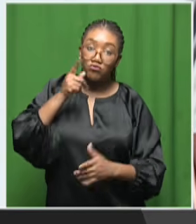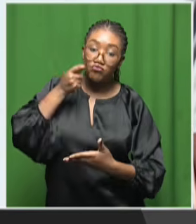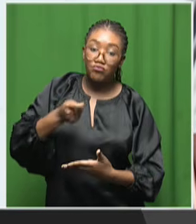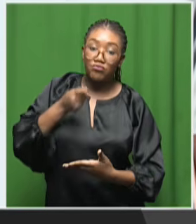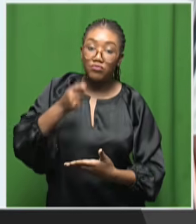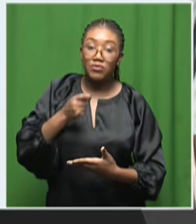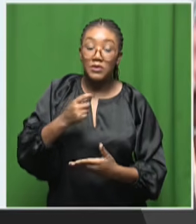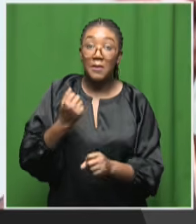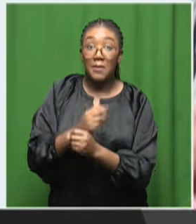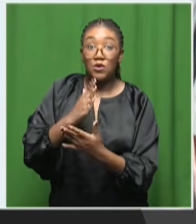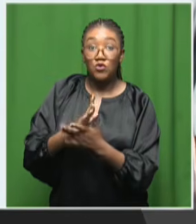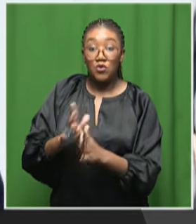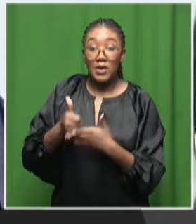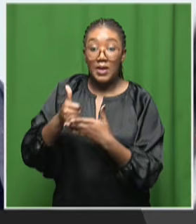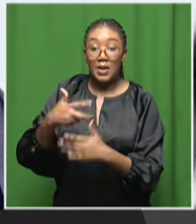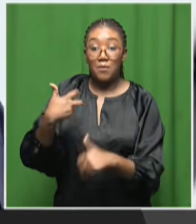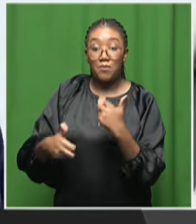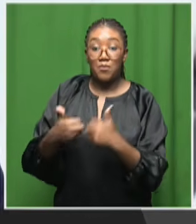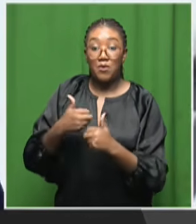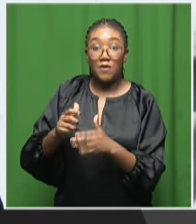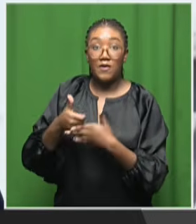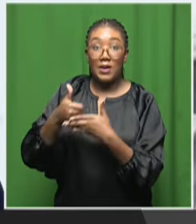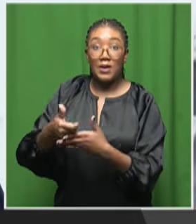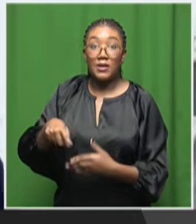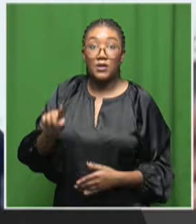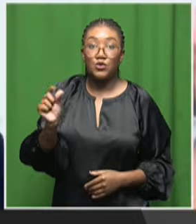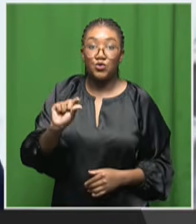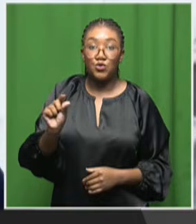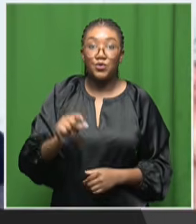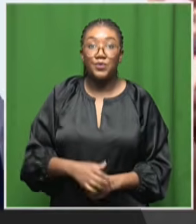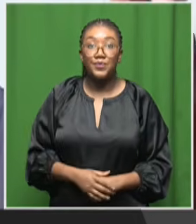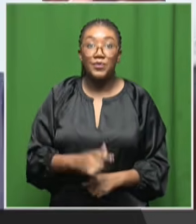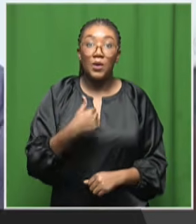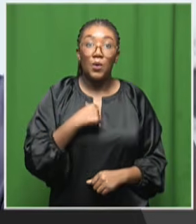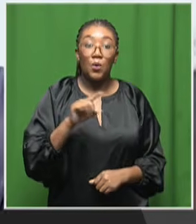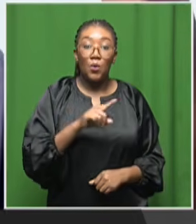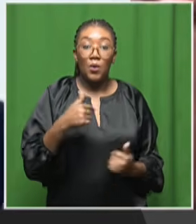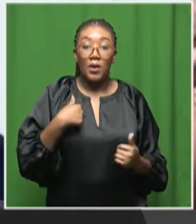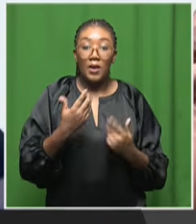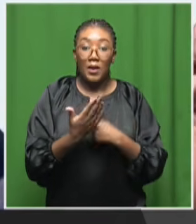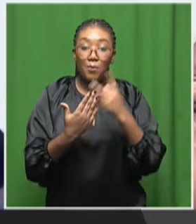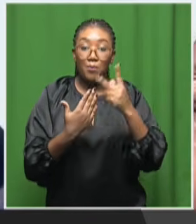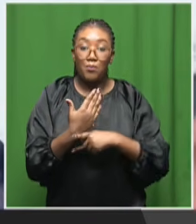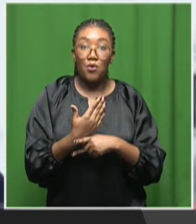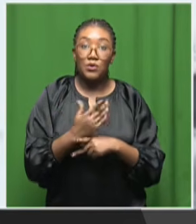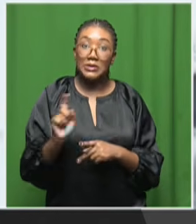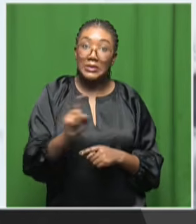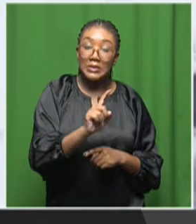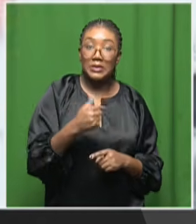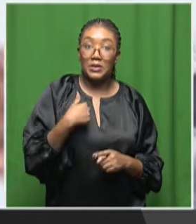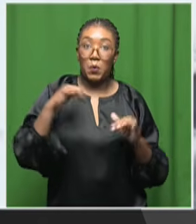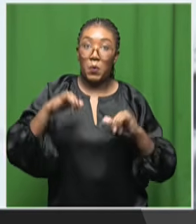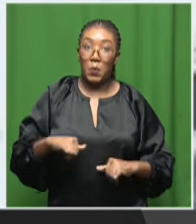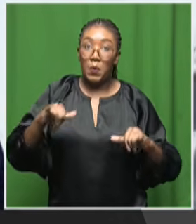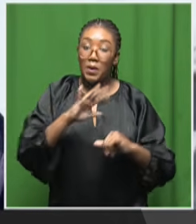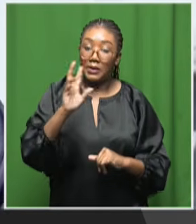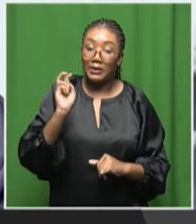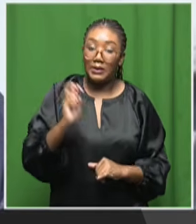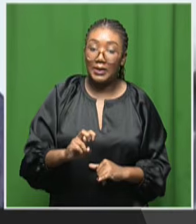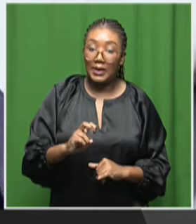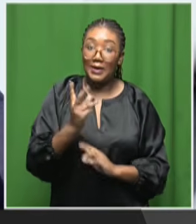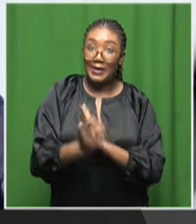their matter. Okay. So they will be assisted, but we're waiting for rubbish land and other projects so that we can relocate some people and